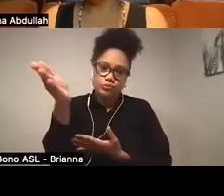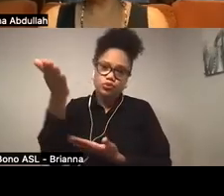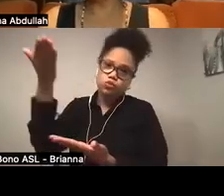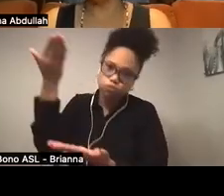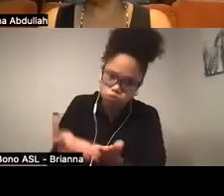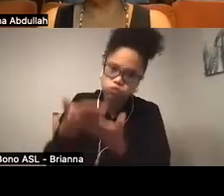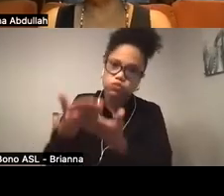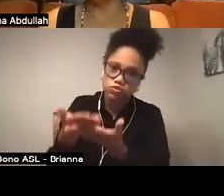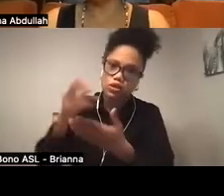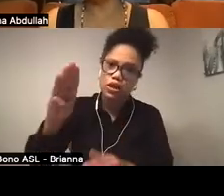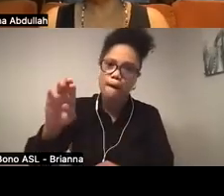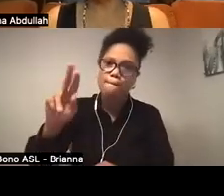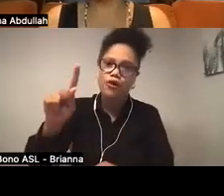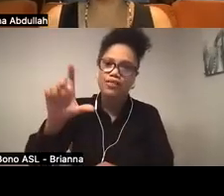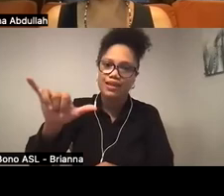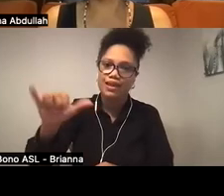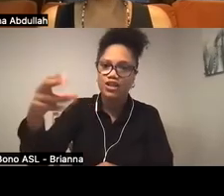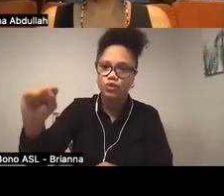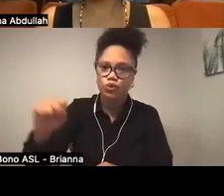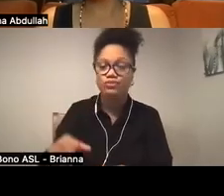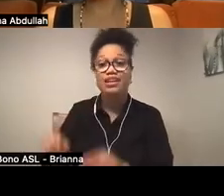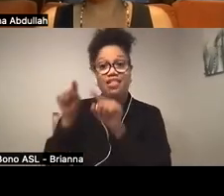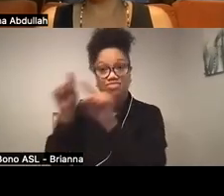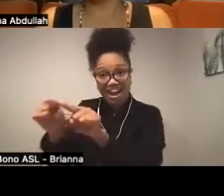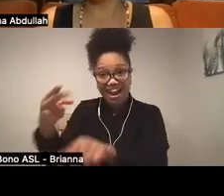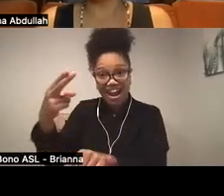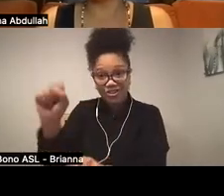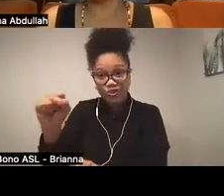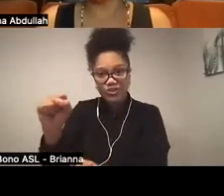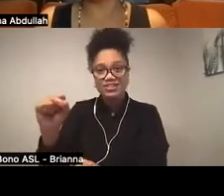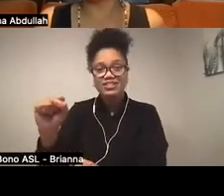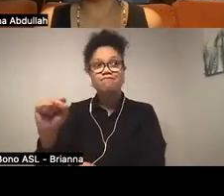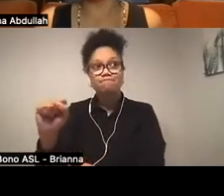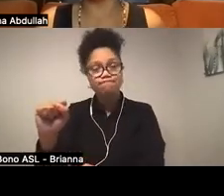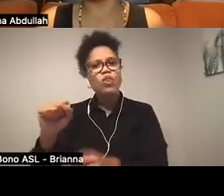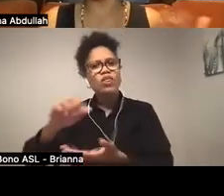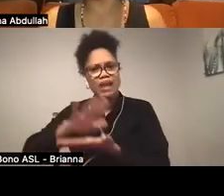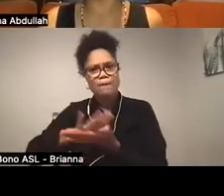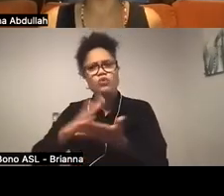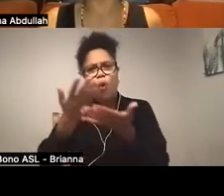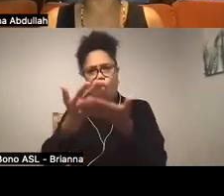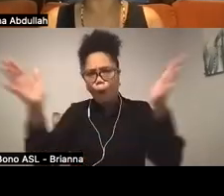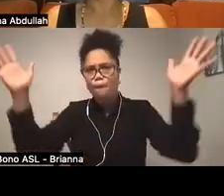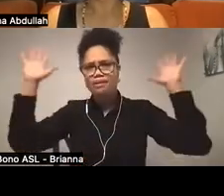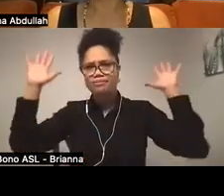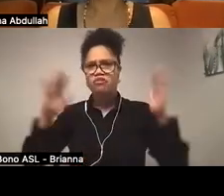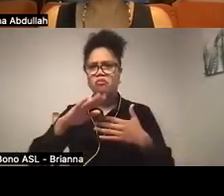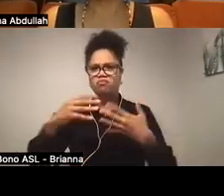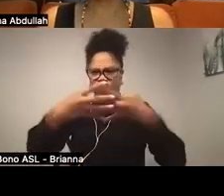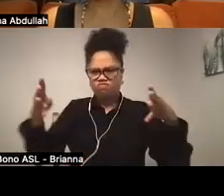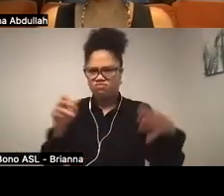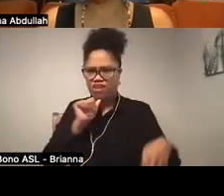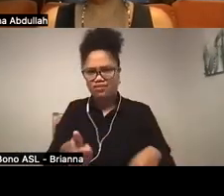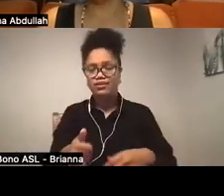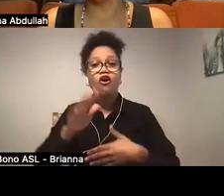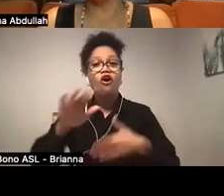so at my high school, the closest store, we were an open campus, so during lunch, all the kids would go to